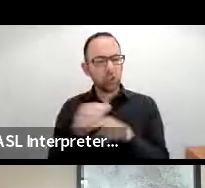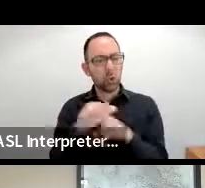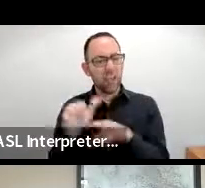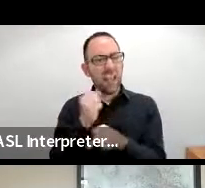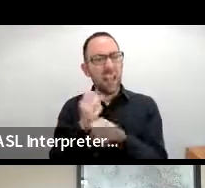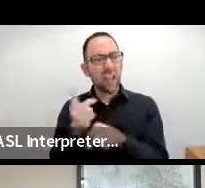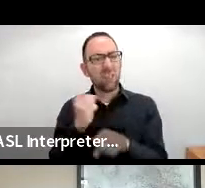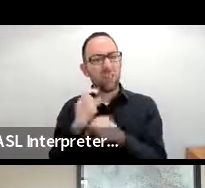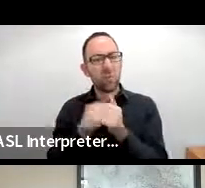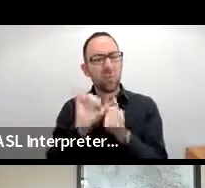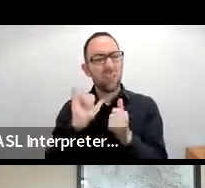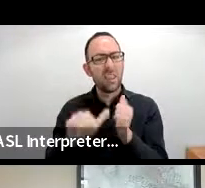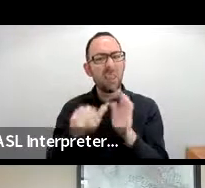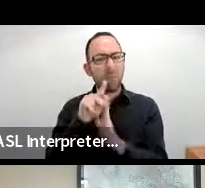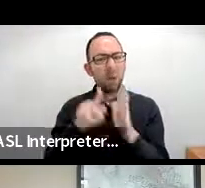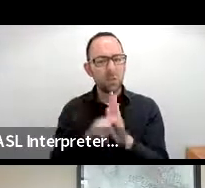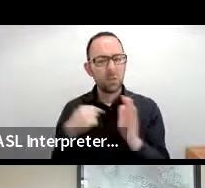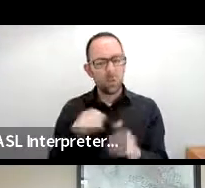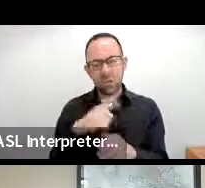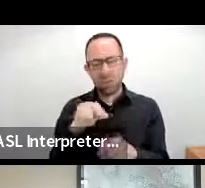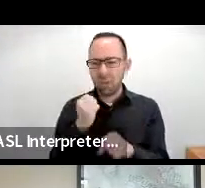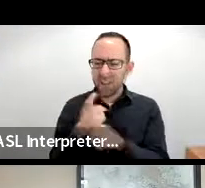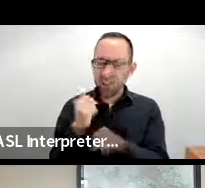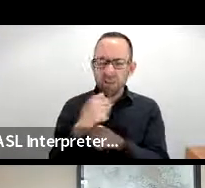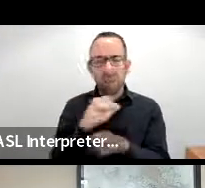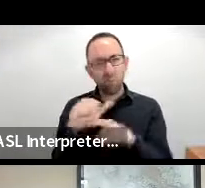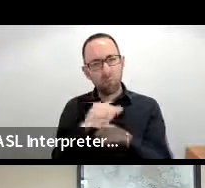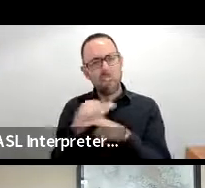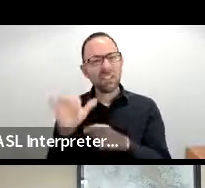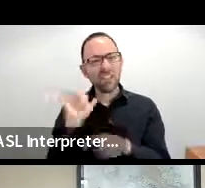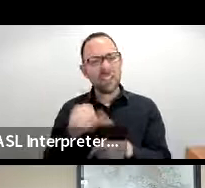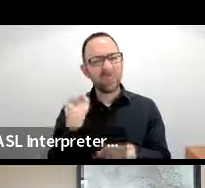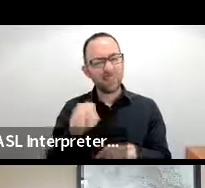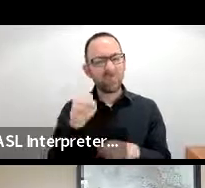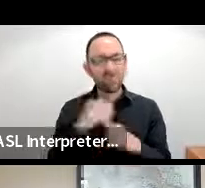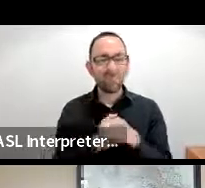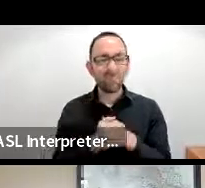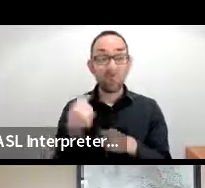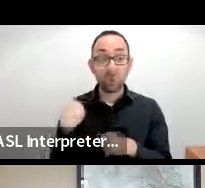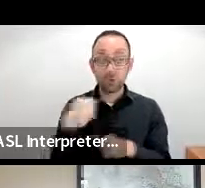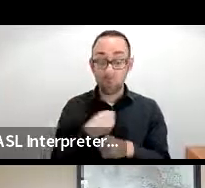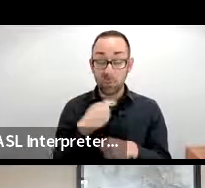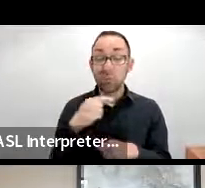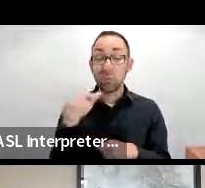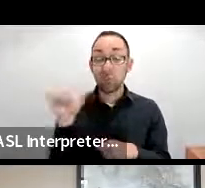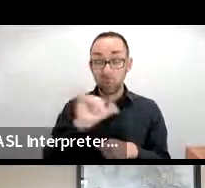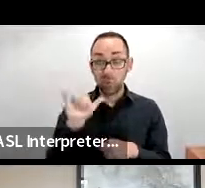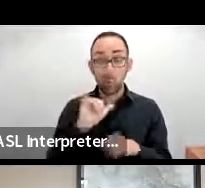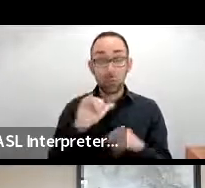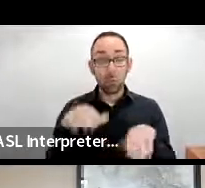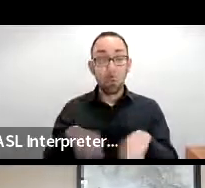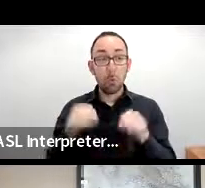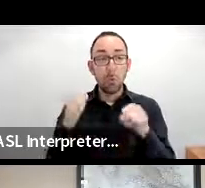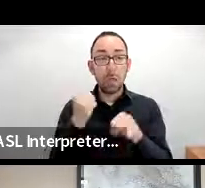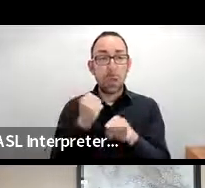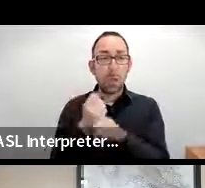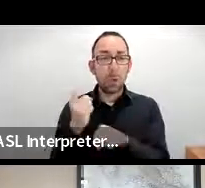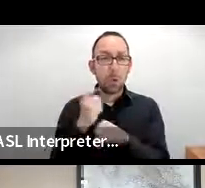annually, and we review that and we do drills with that. We are also going to be doing an annual